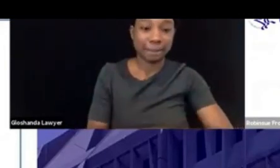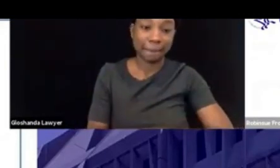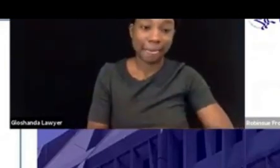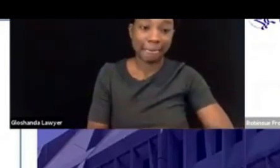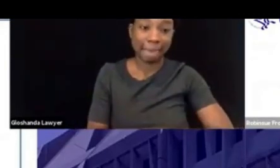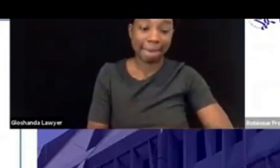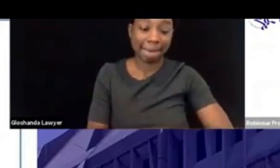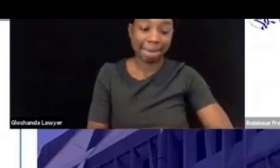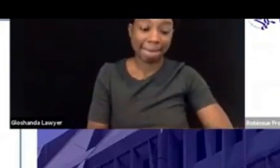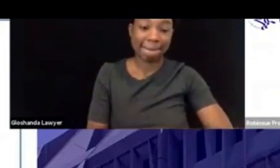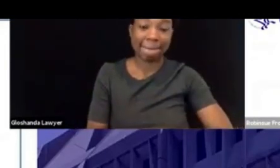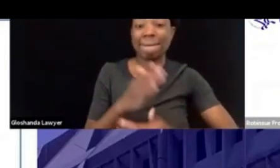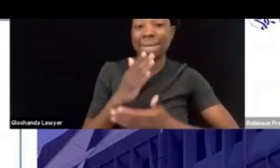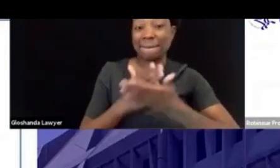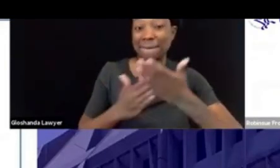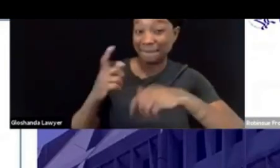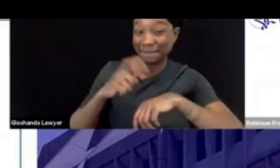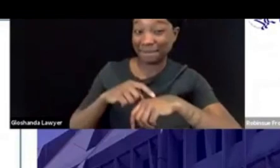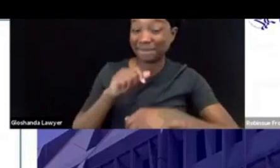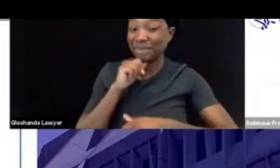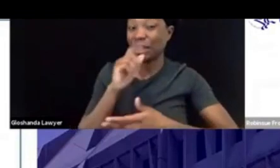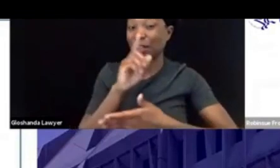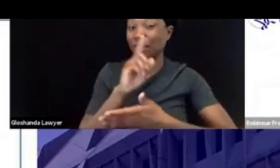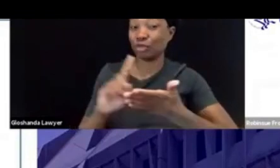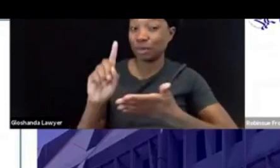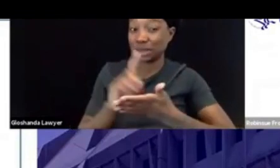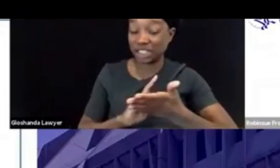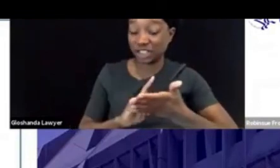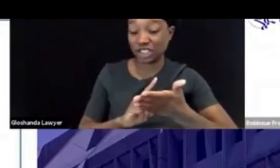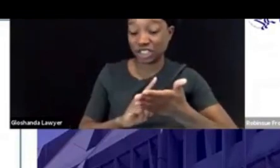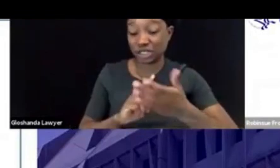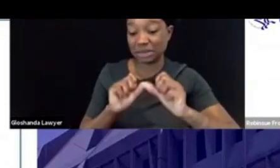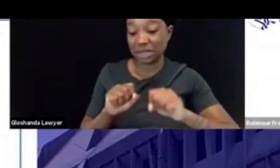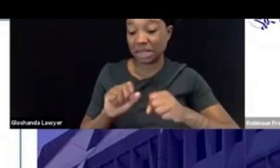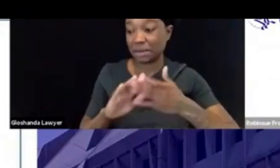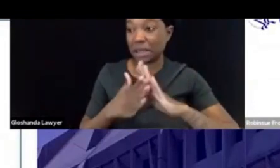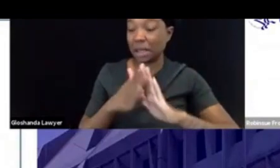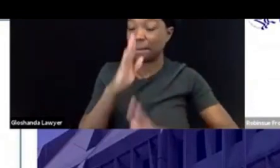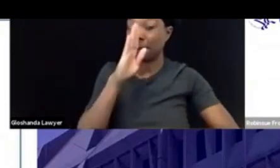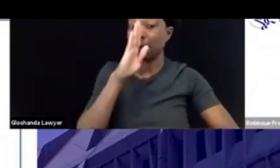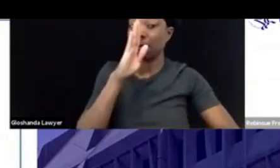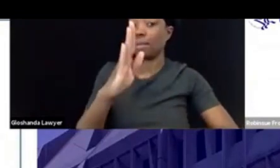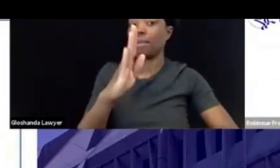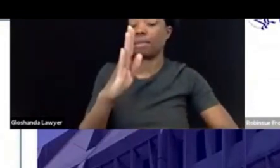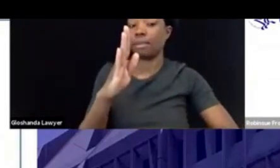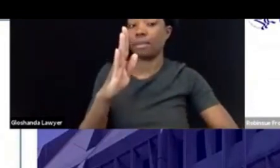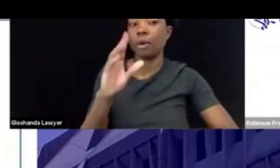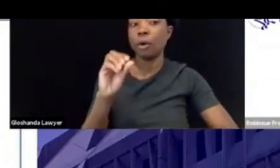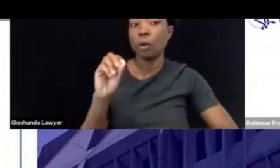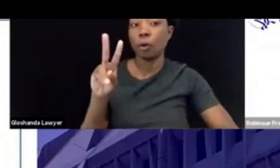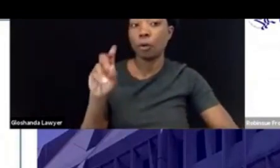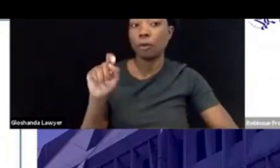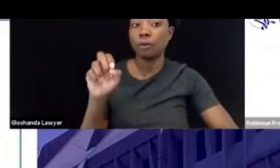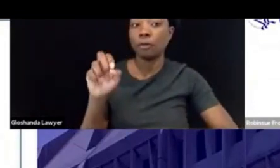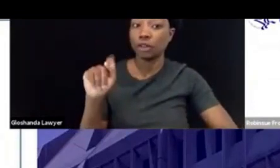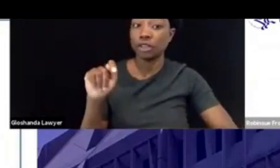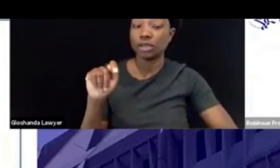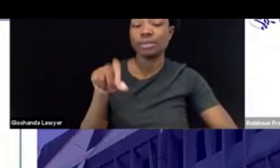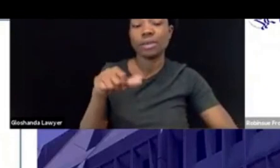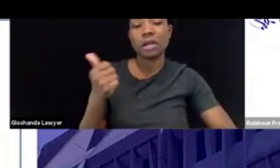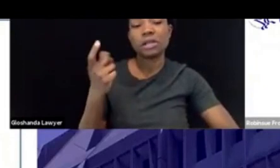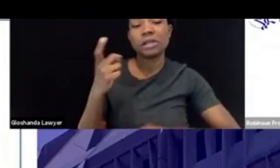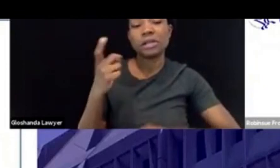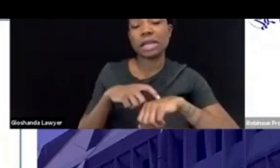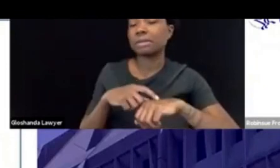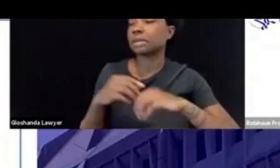sometimes that non-discrimination is overt. Other times it is much